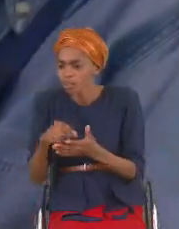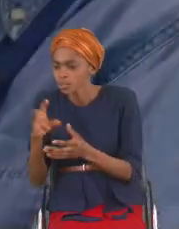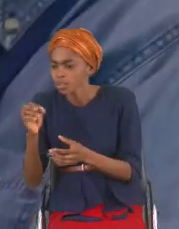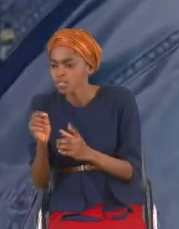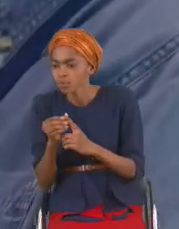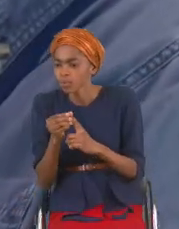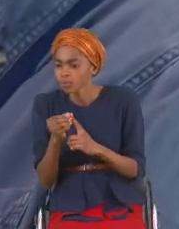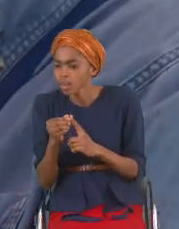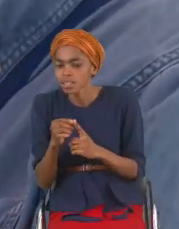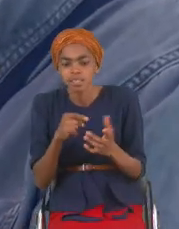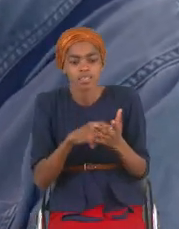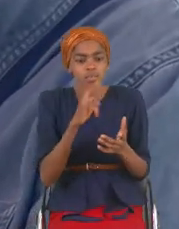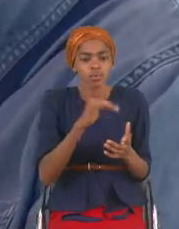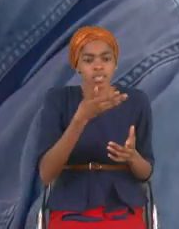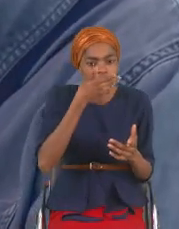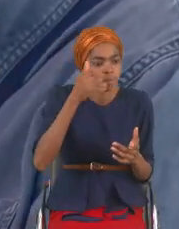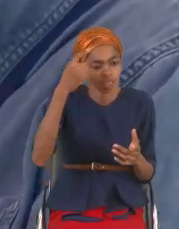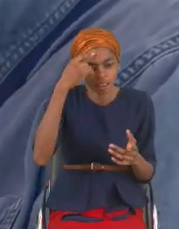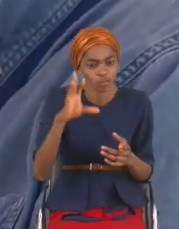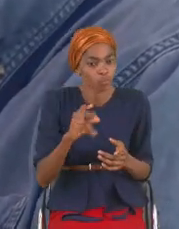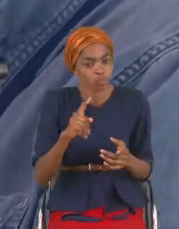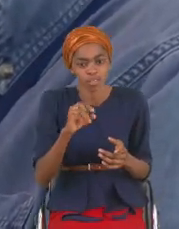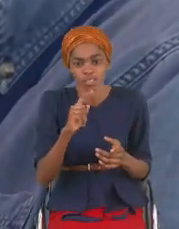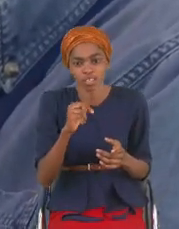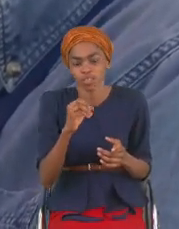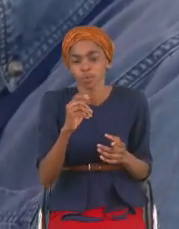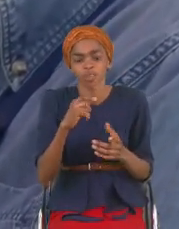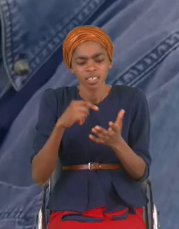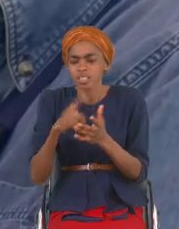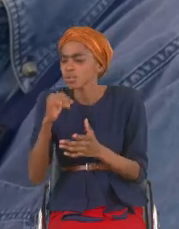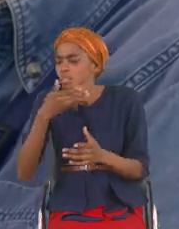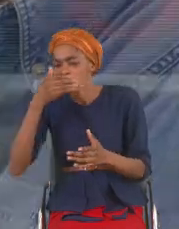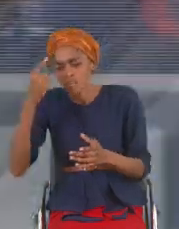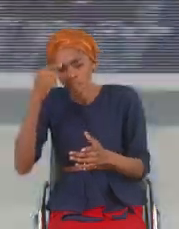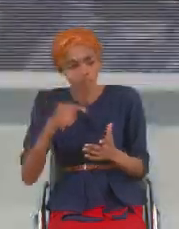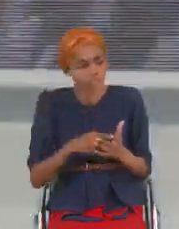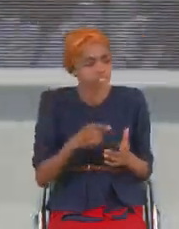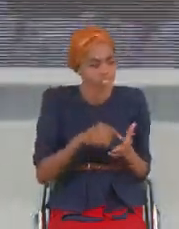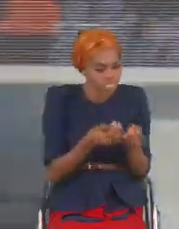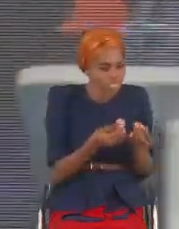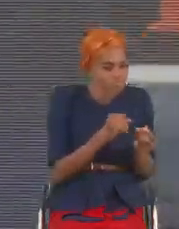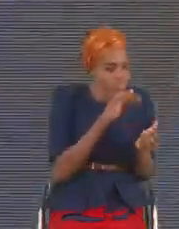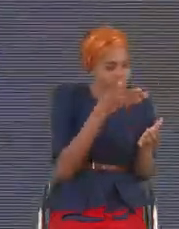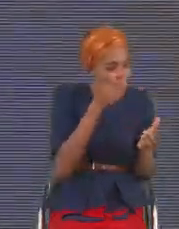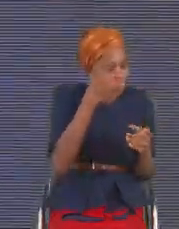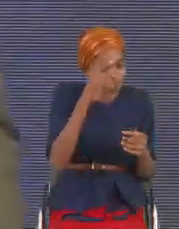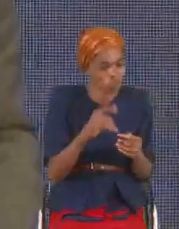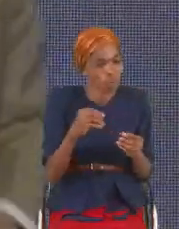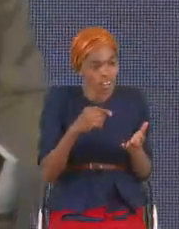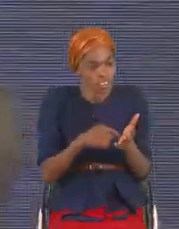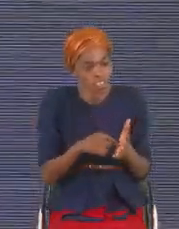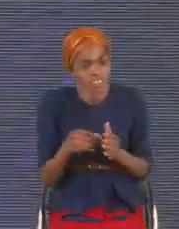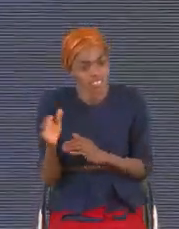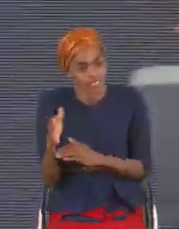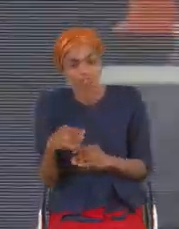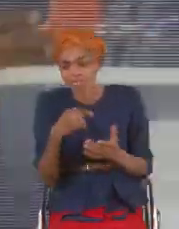That one is better for potato. That one is better for beans. That one for vegetable. That one